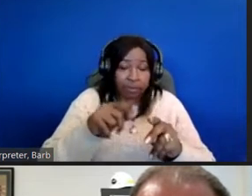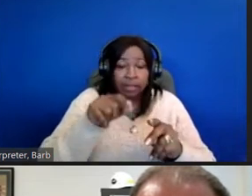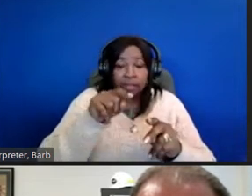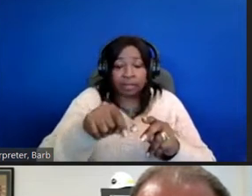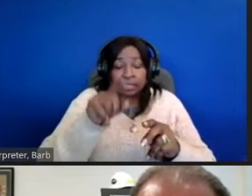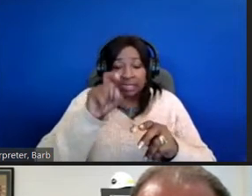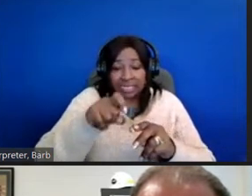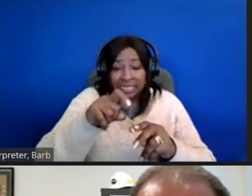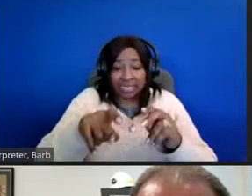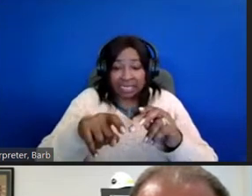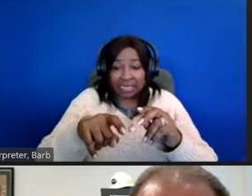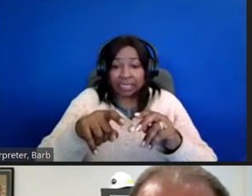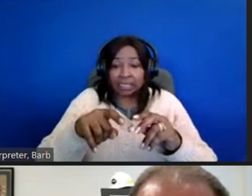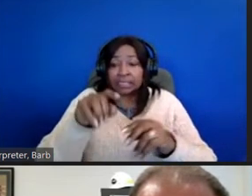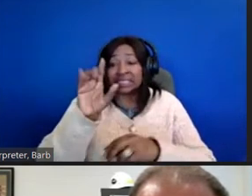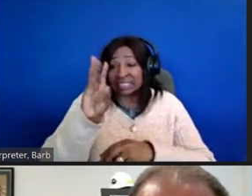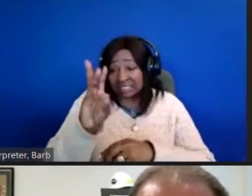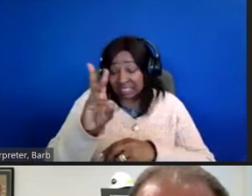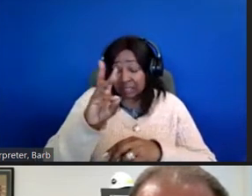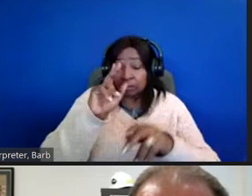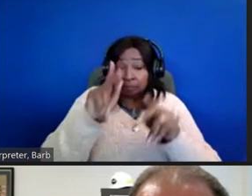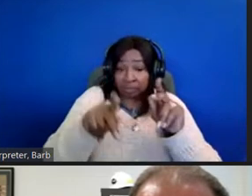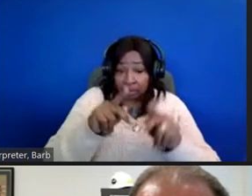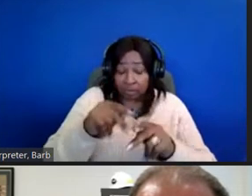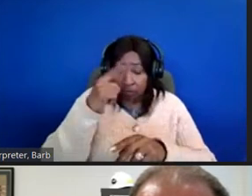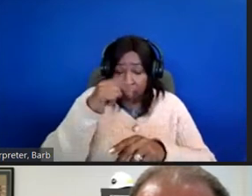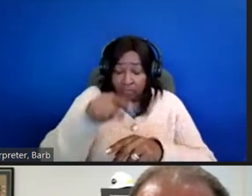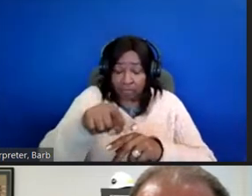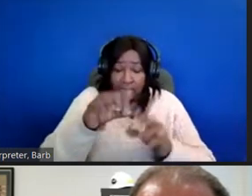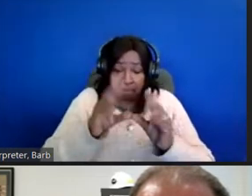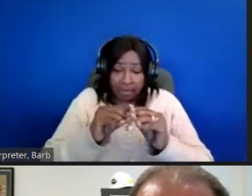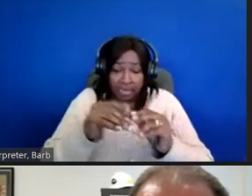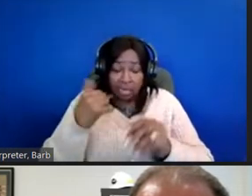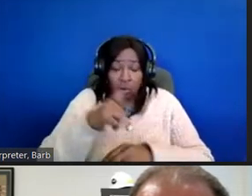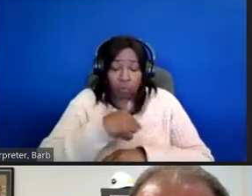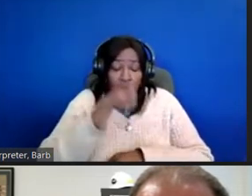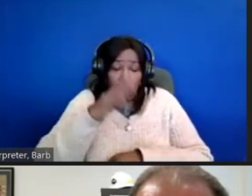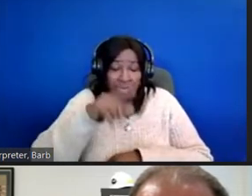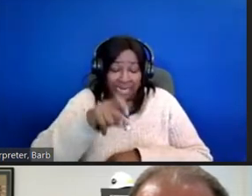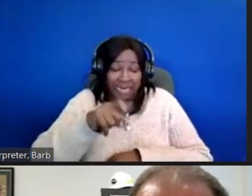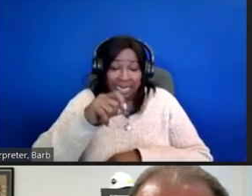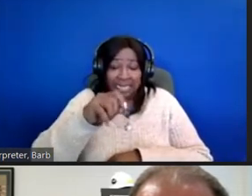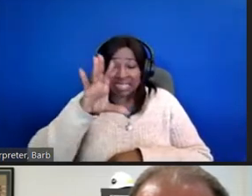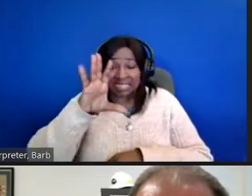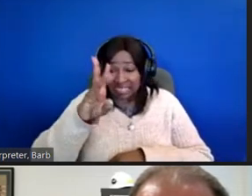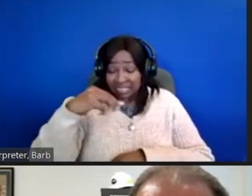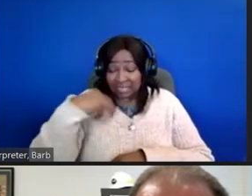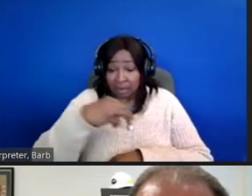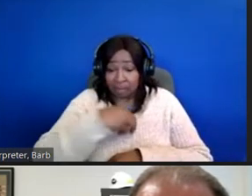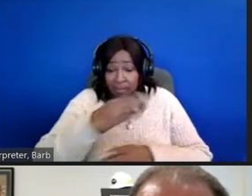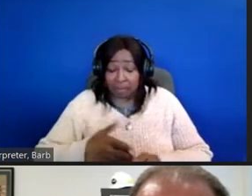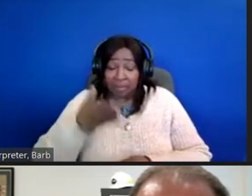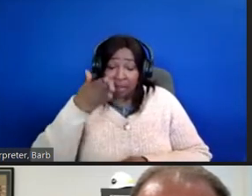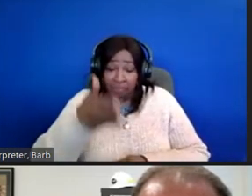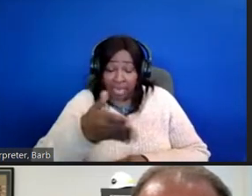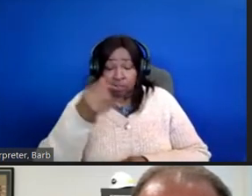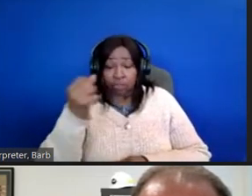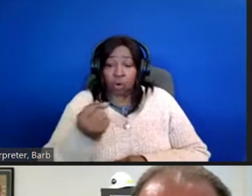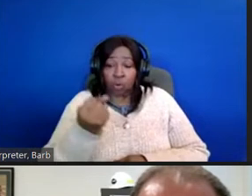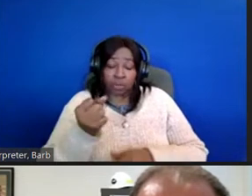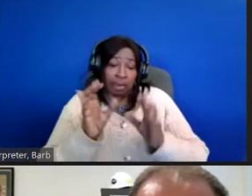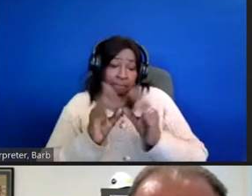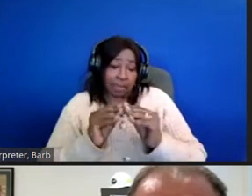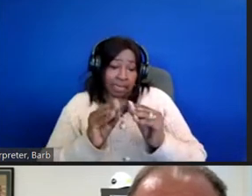So in order for the meeting to be held, we will need 6 present members to hold the meeting.